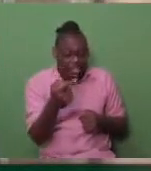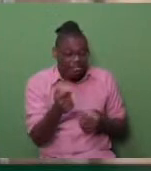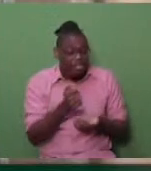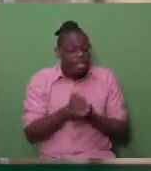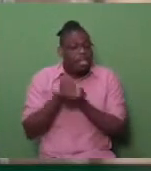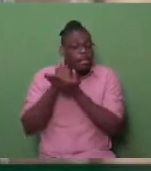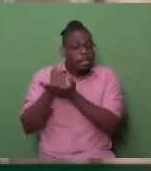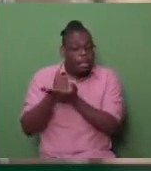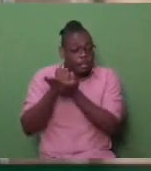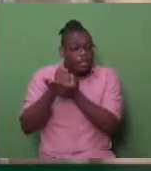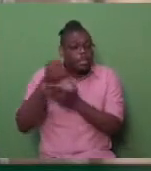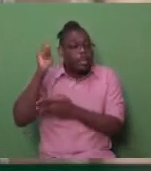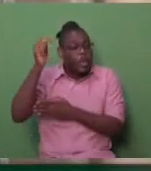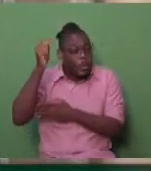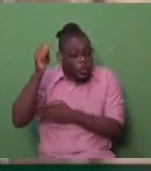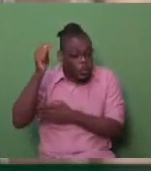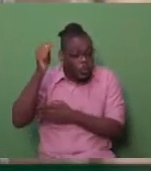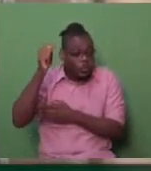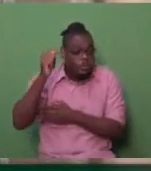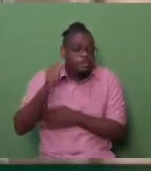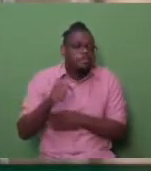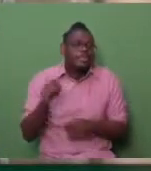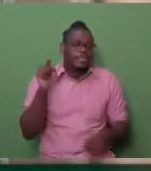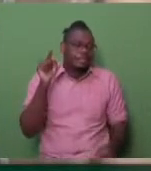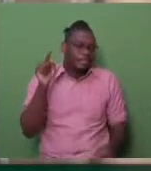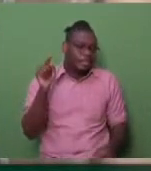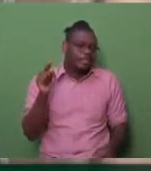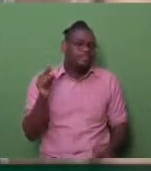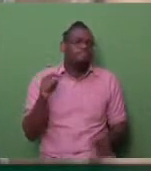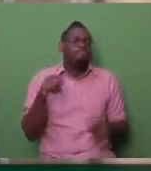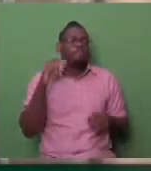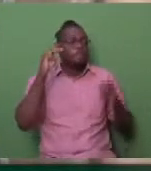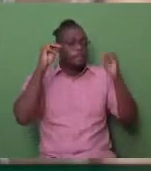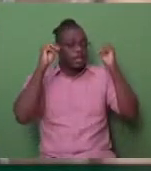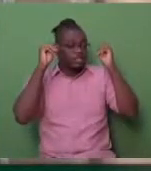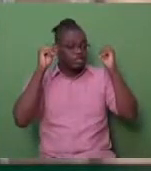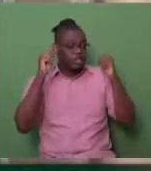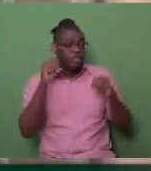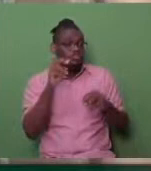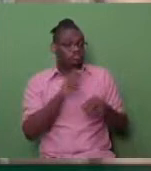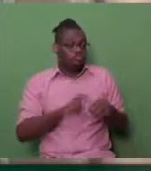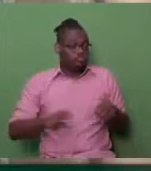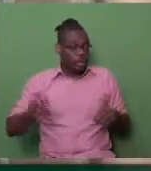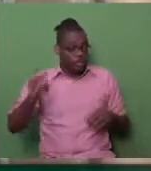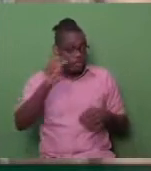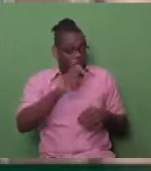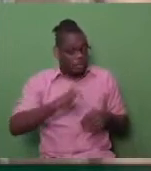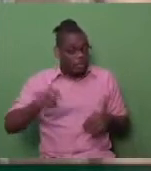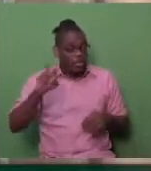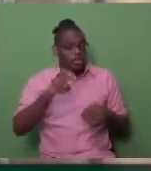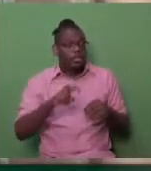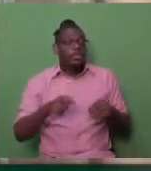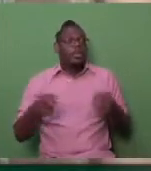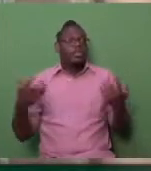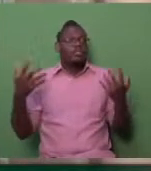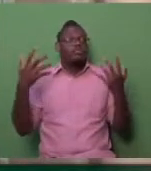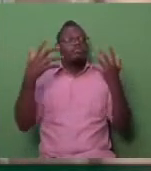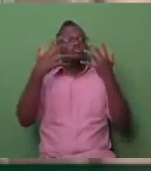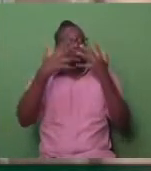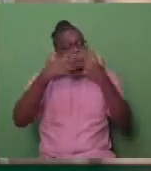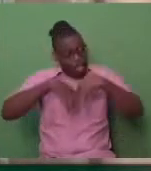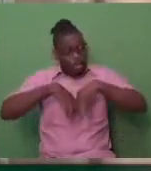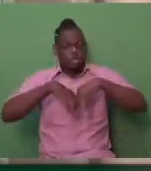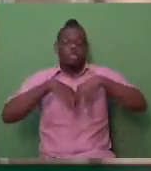Transport infamously crashed the inter-island ferry service? We cannot forgive him for the notorious